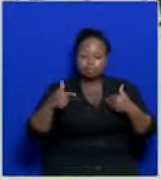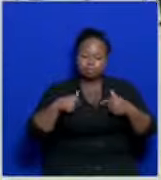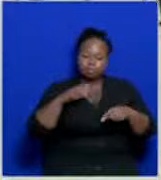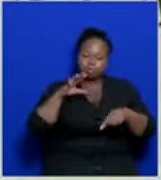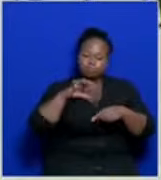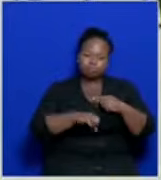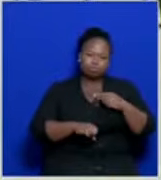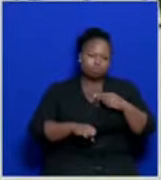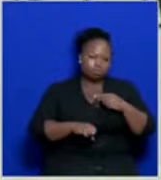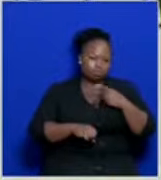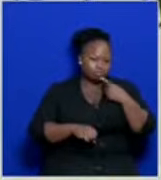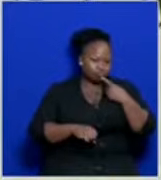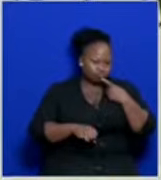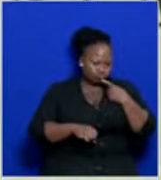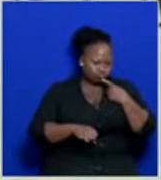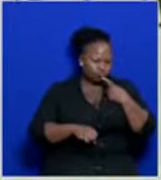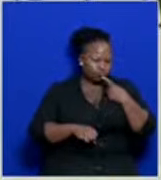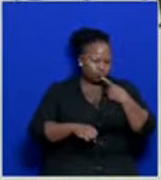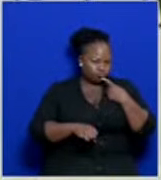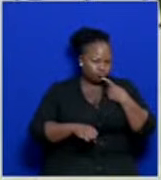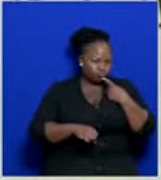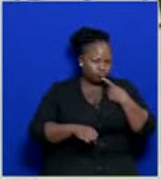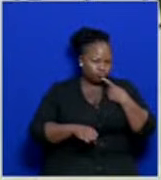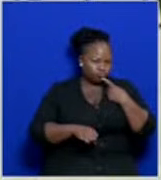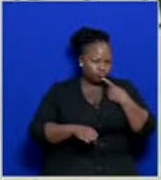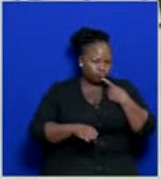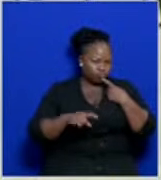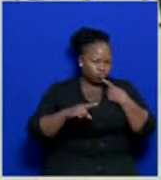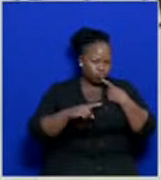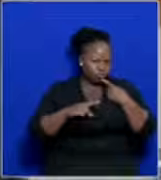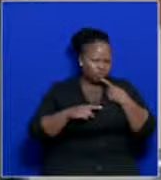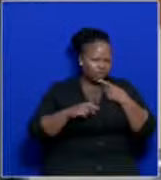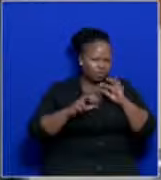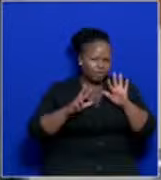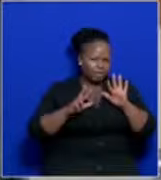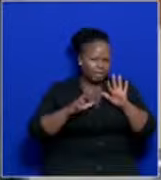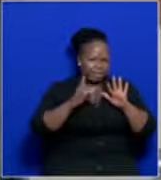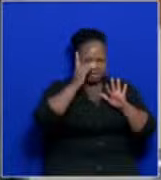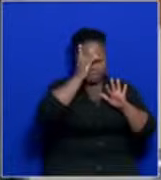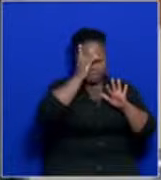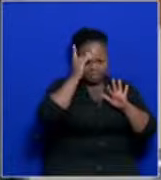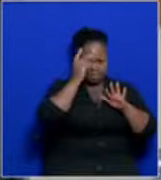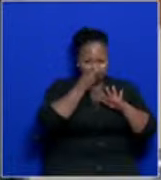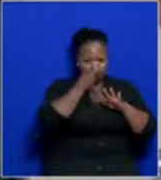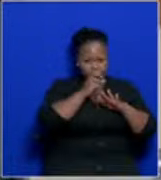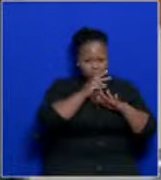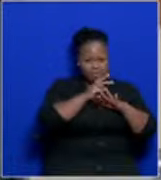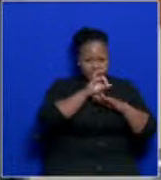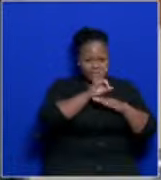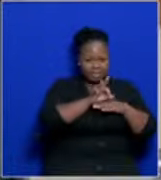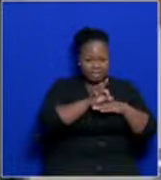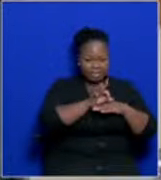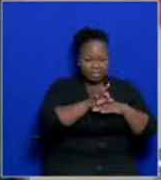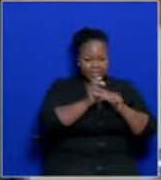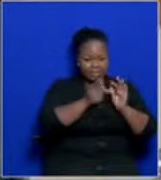out is they seem to span from 8th March 2023, as appears at page 583,